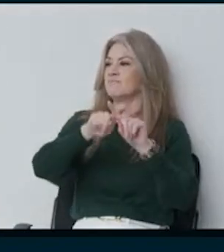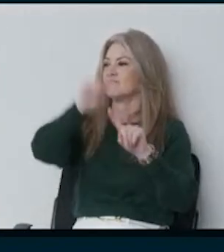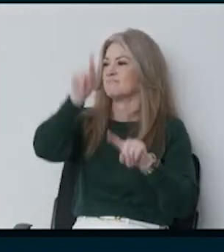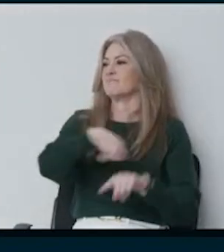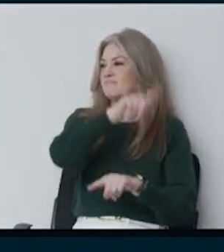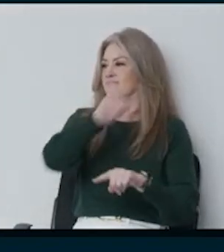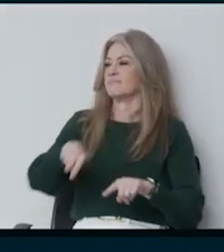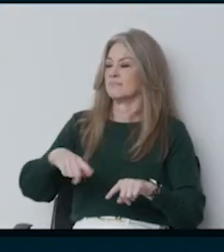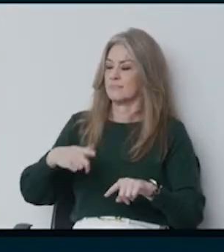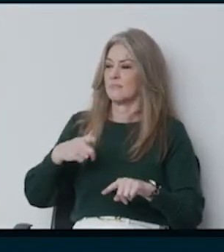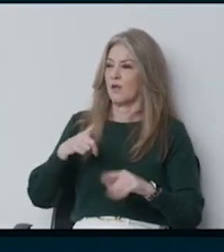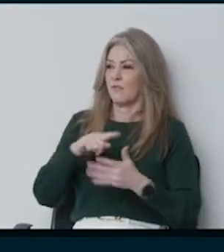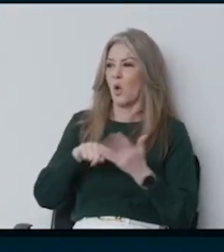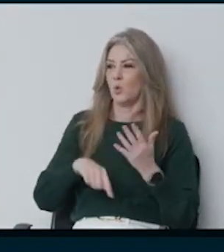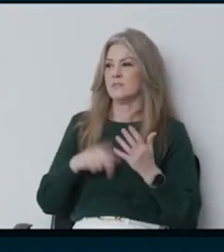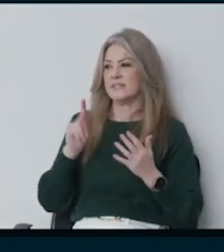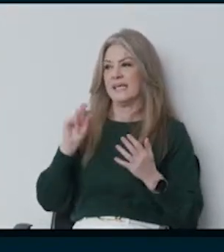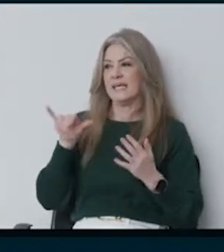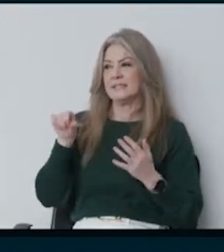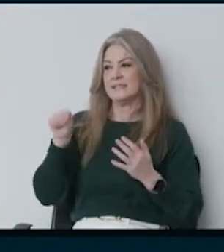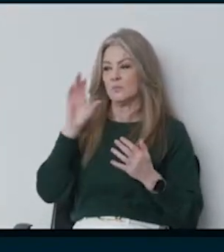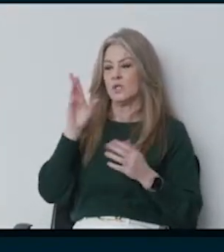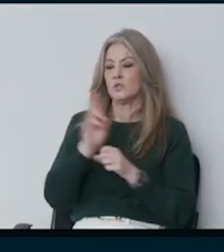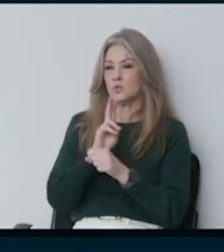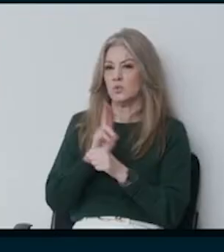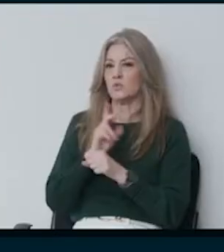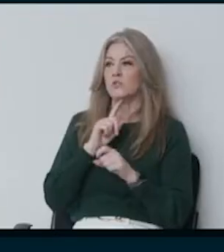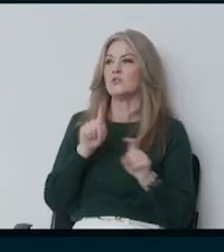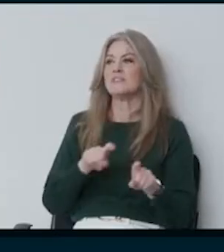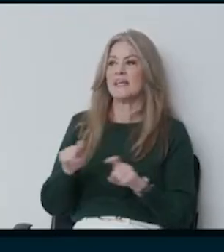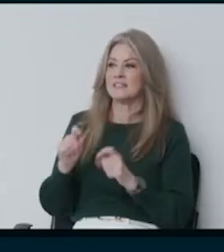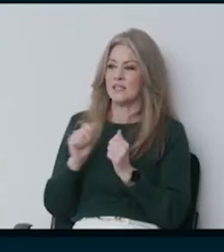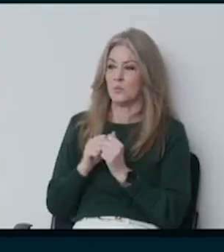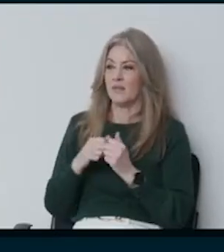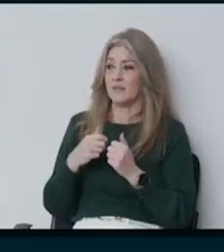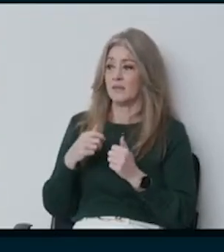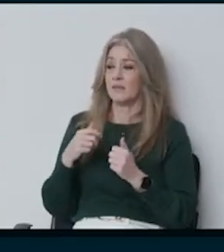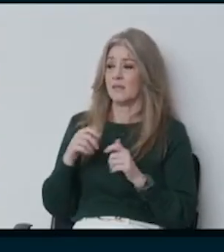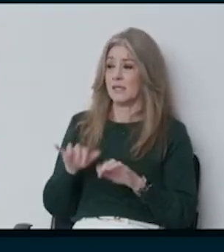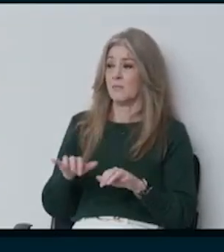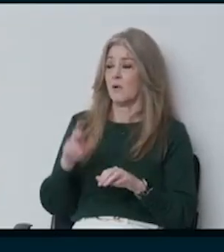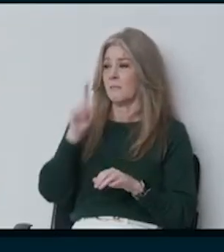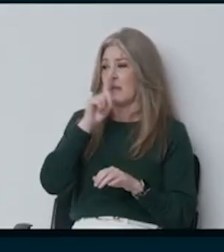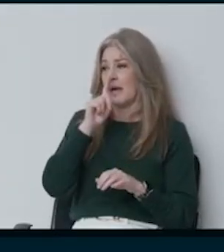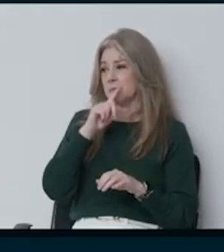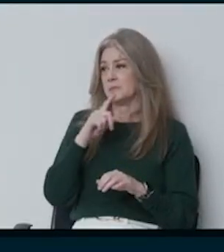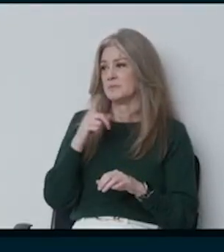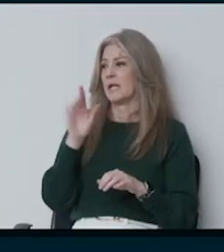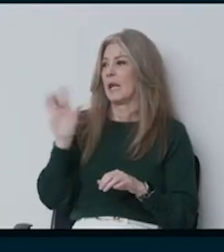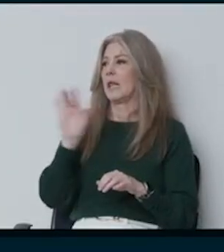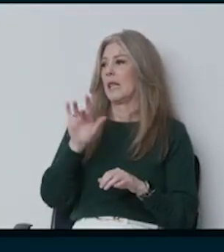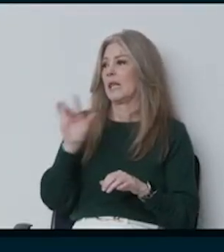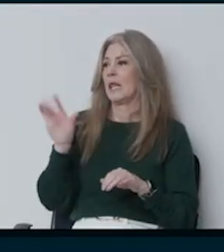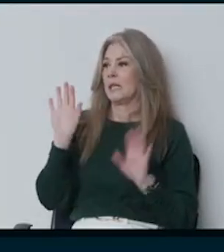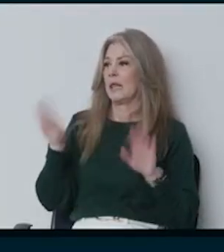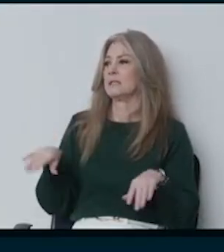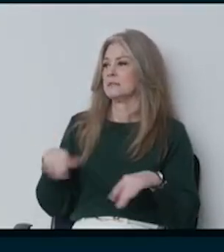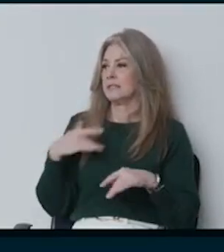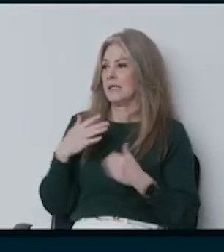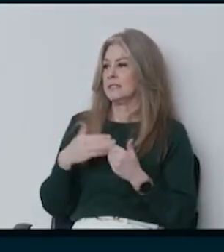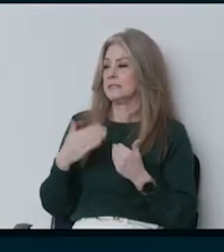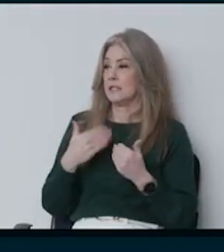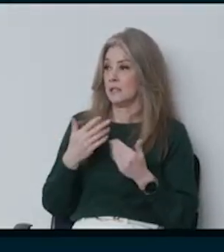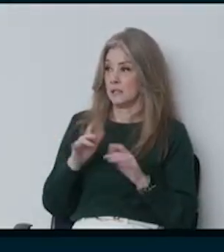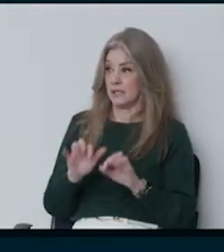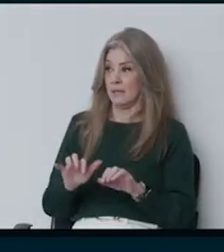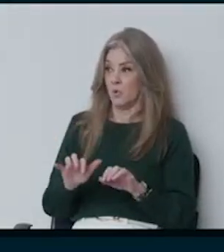the primary keys that you need to use when you're testing with the keyboard. If you're testing with the mouse, you got one, click, right? But when you're testing with the